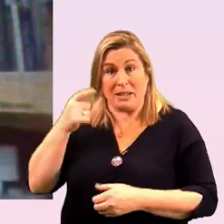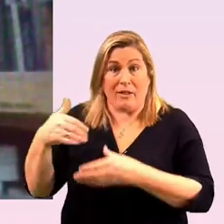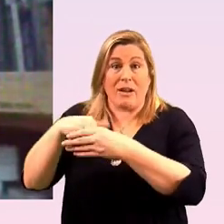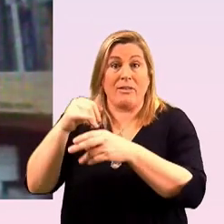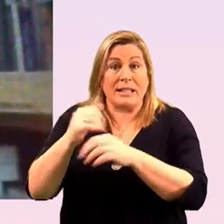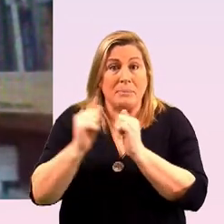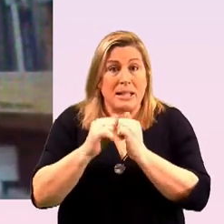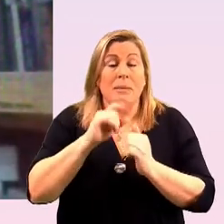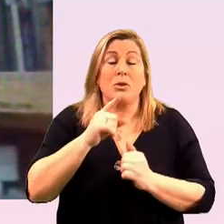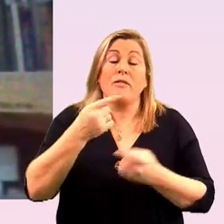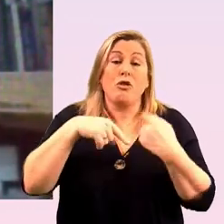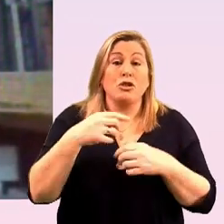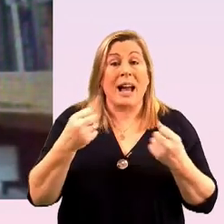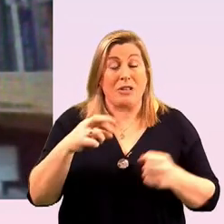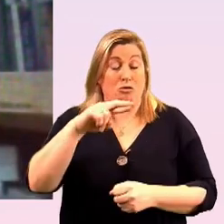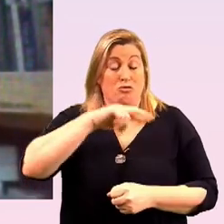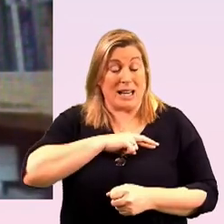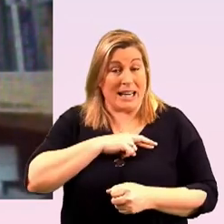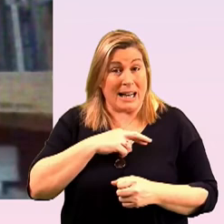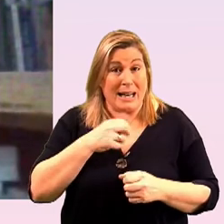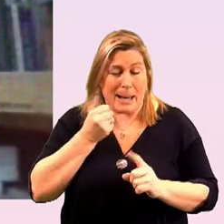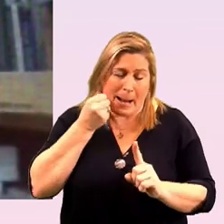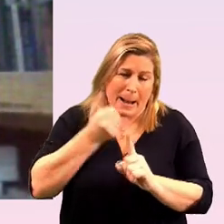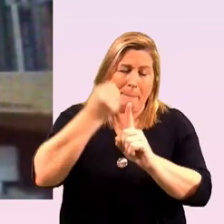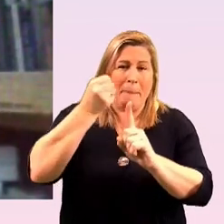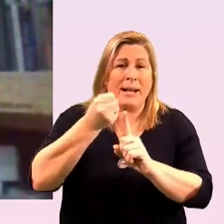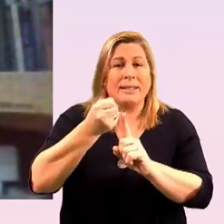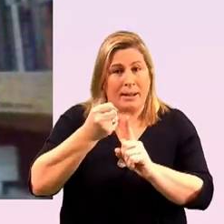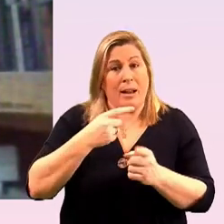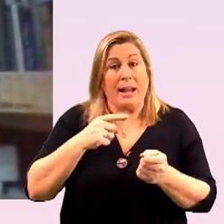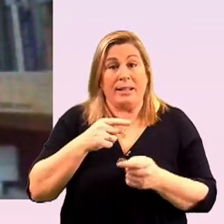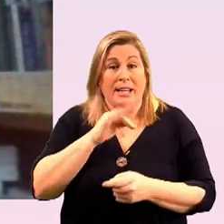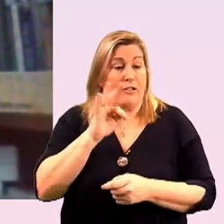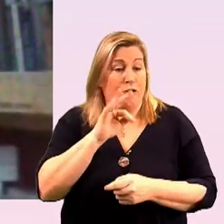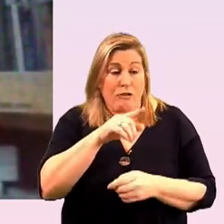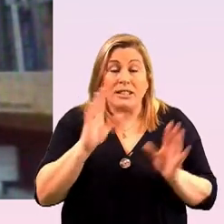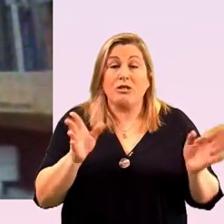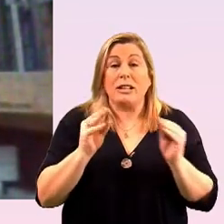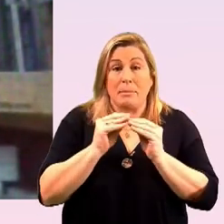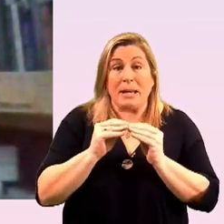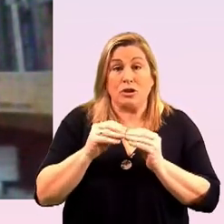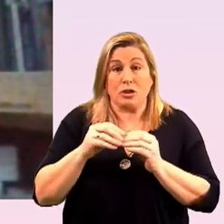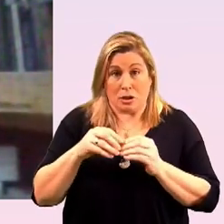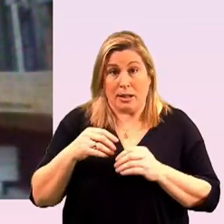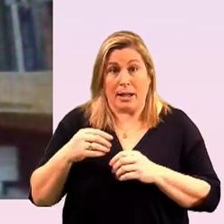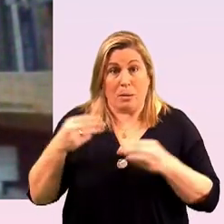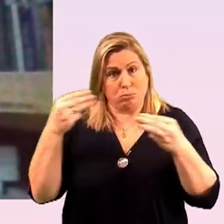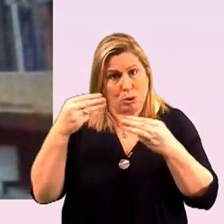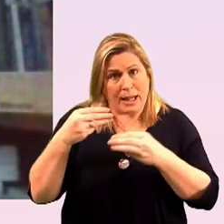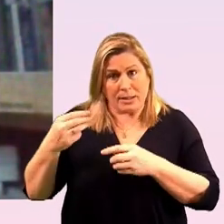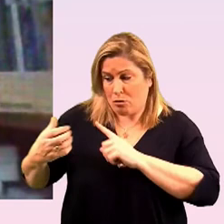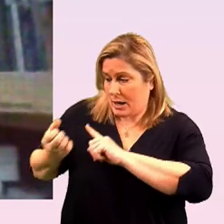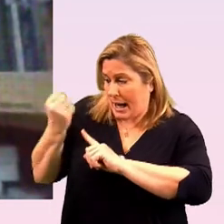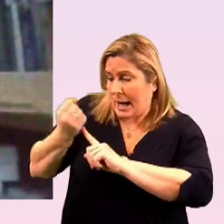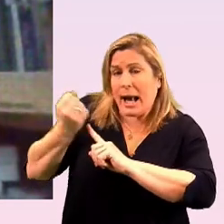a real impact, and as Francis says, to hold on to the gains that we've made and to fight really strongly for them, and